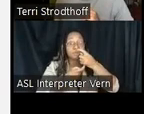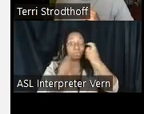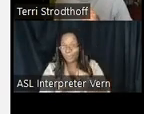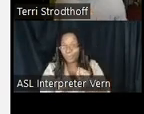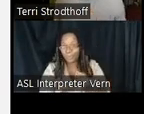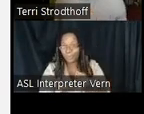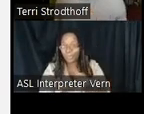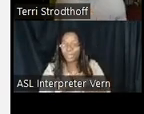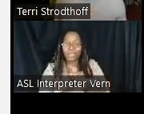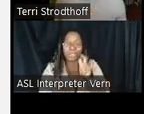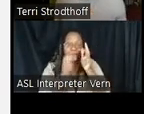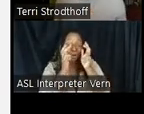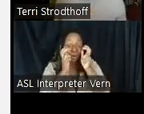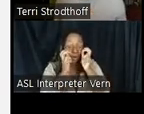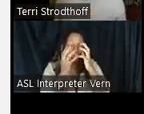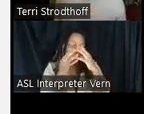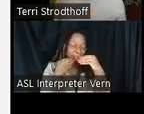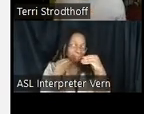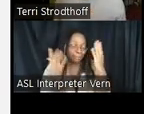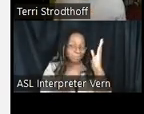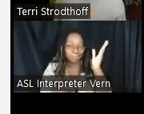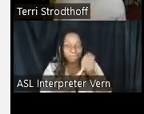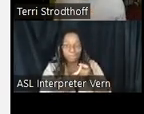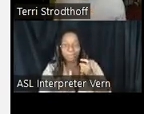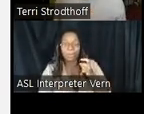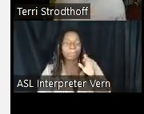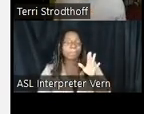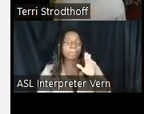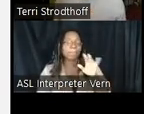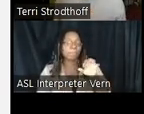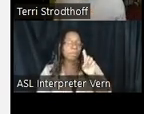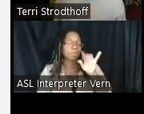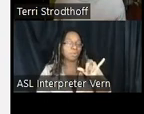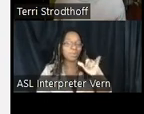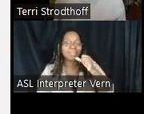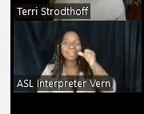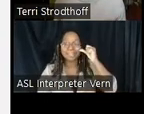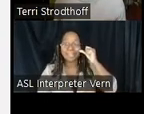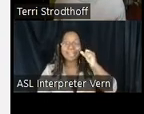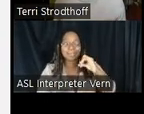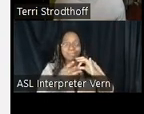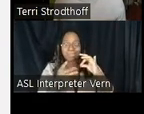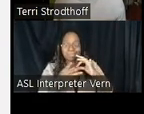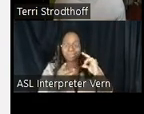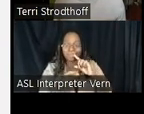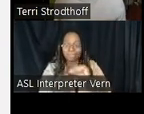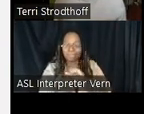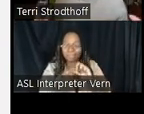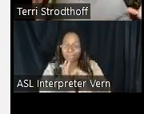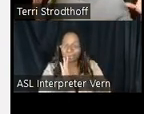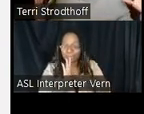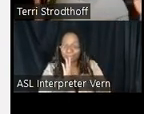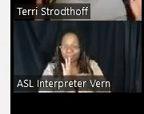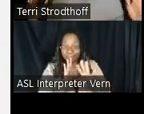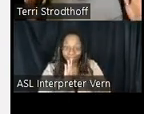heard a beautiful presentation from Jojapa yesterday about what that actually means. And why is that important is